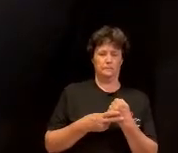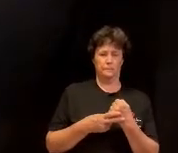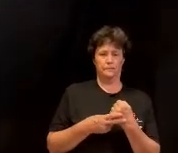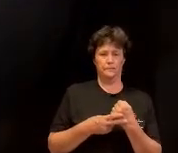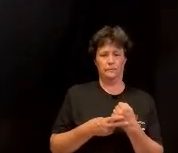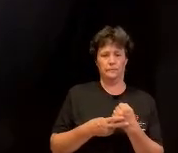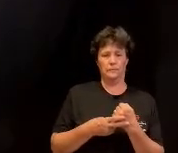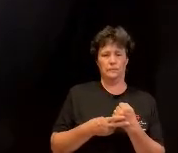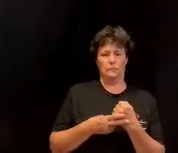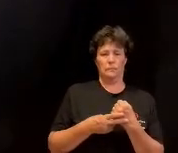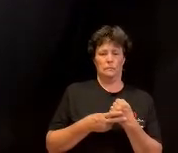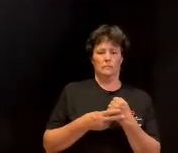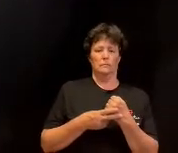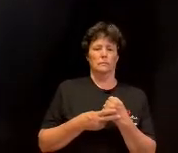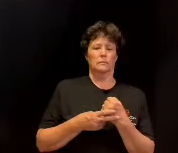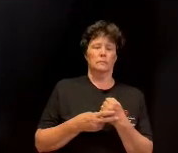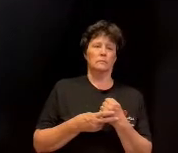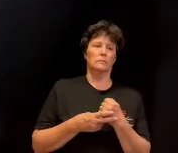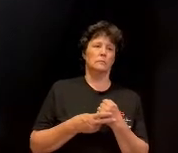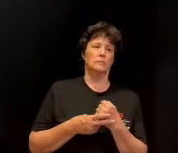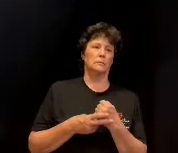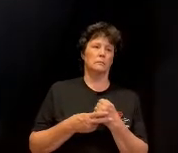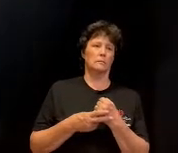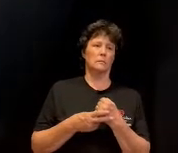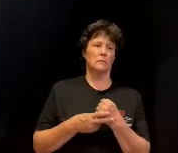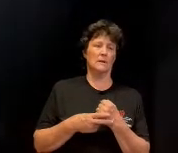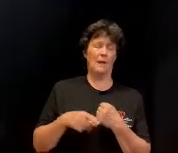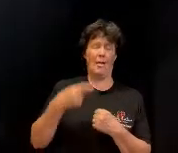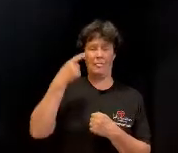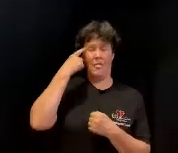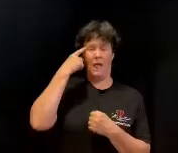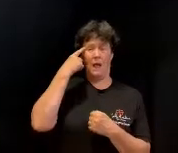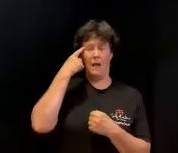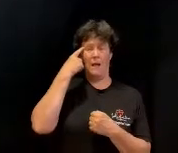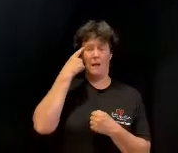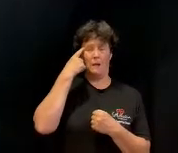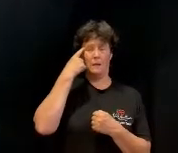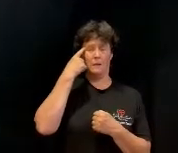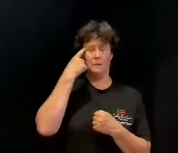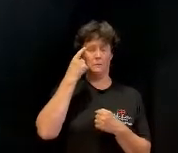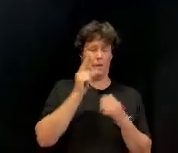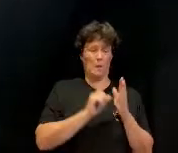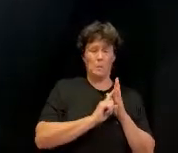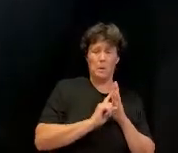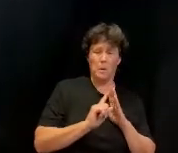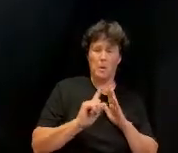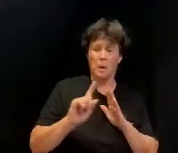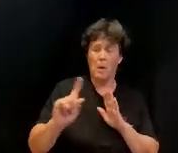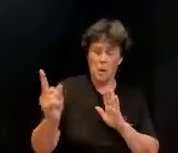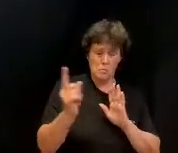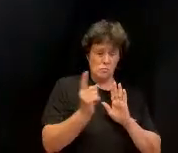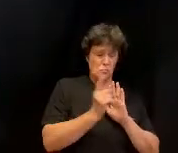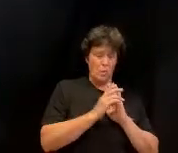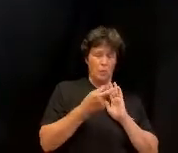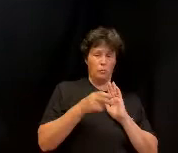I think the whole prodigal son, the prodigal father, his lavish